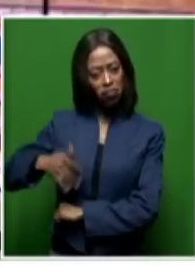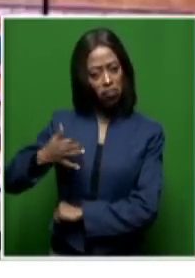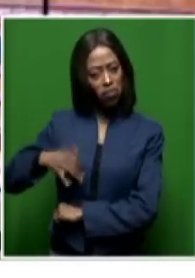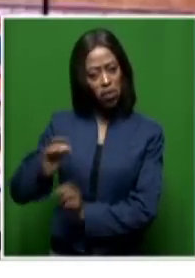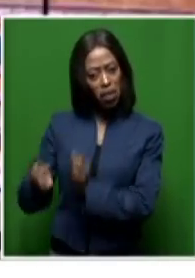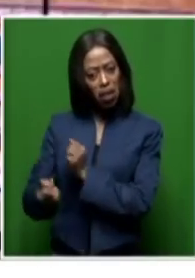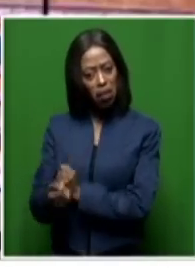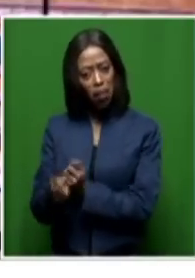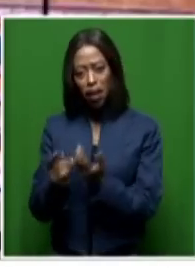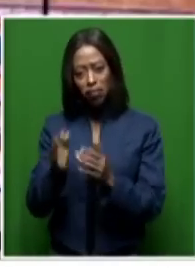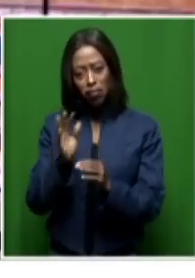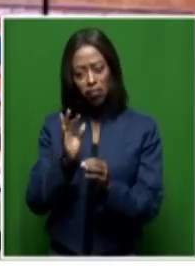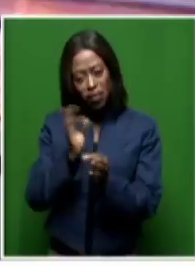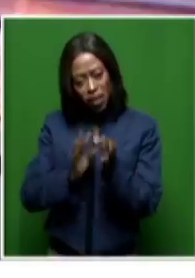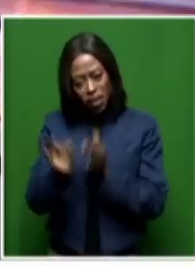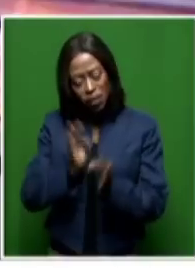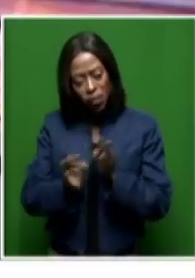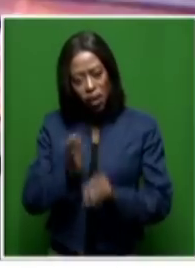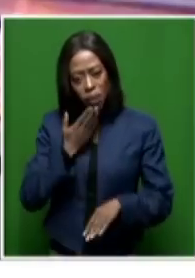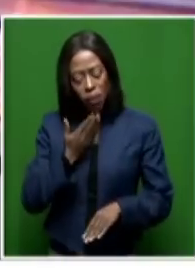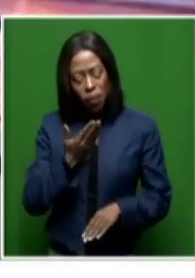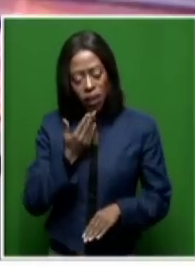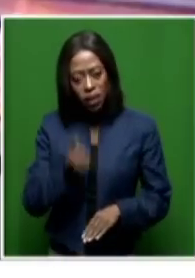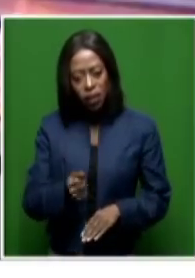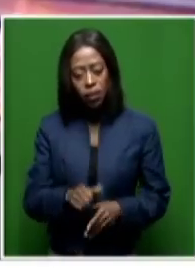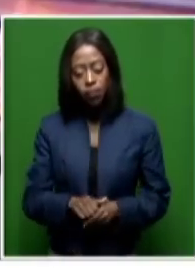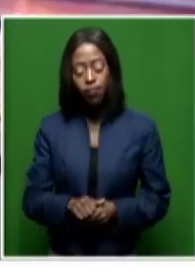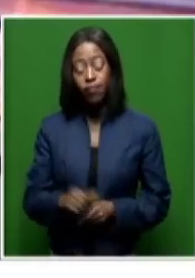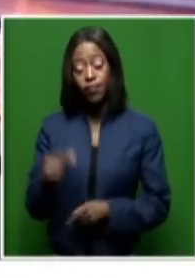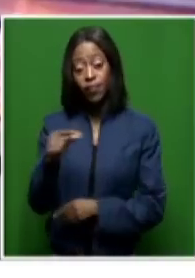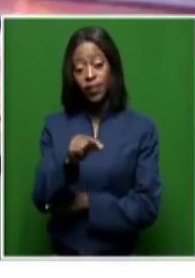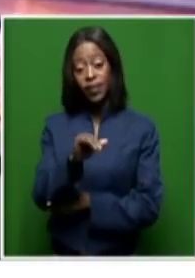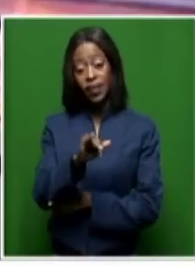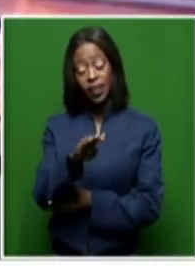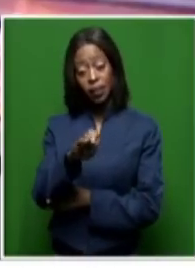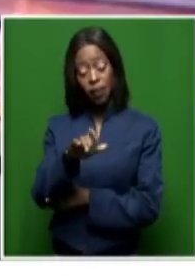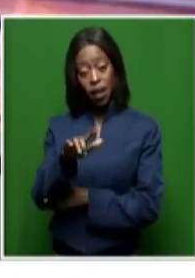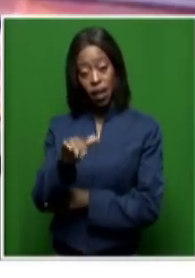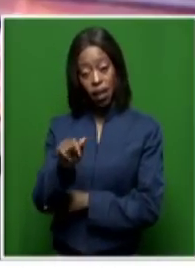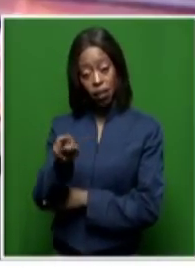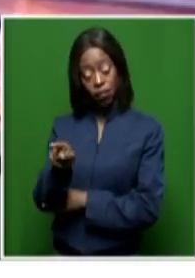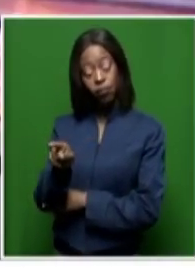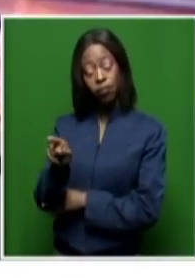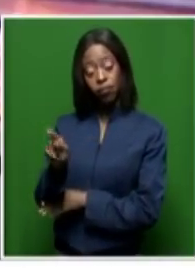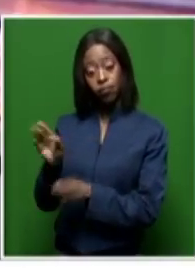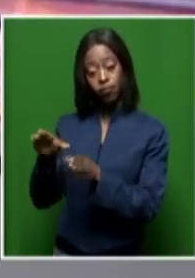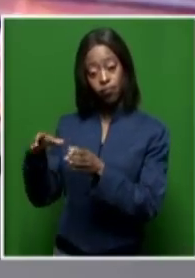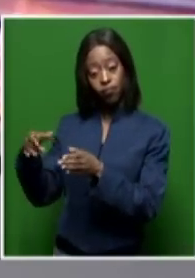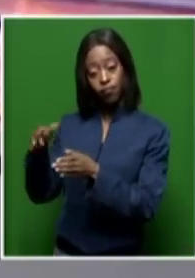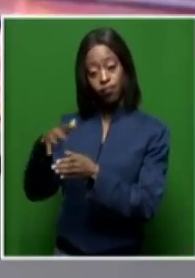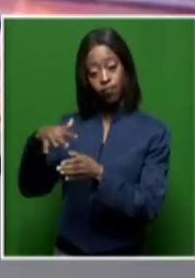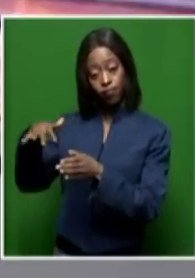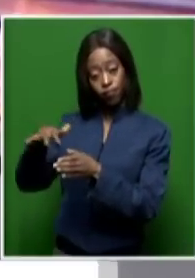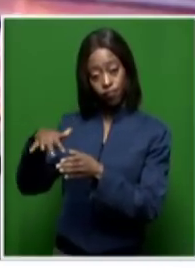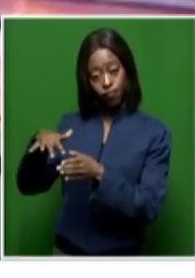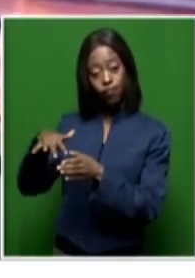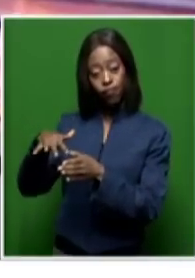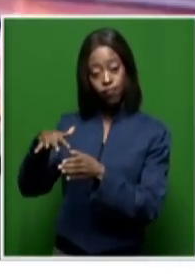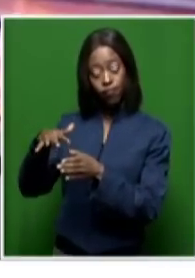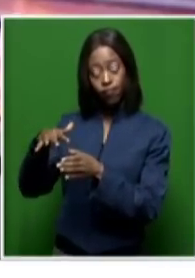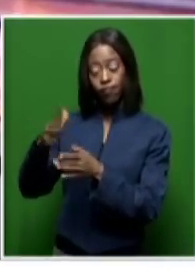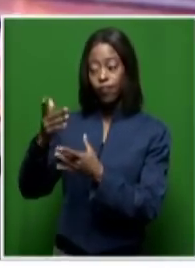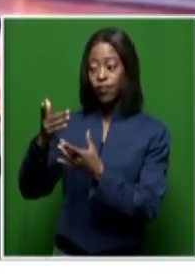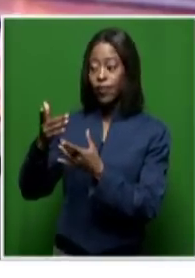made there. Gibela is a consortium which is constituted by a foreign